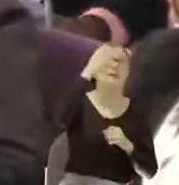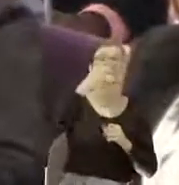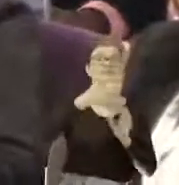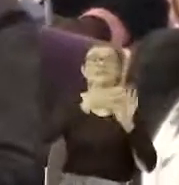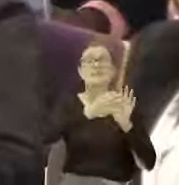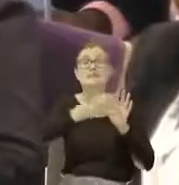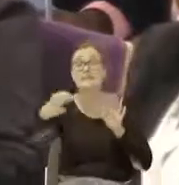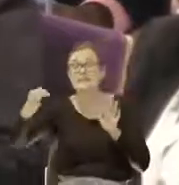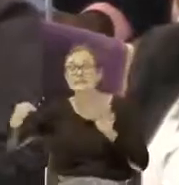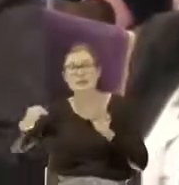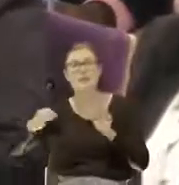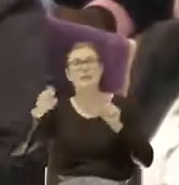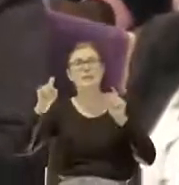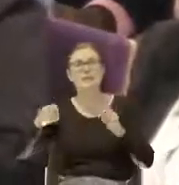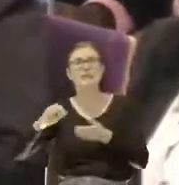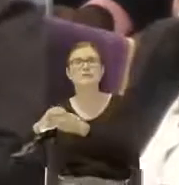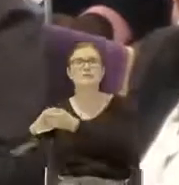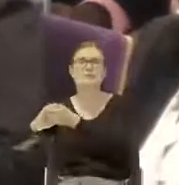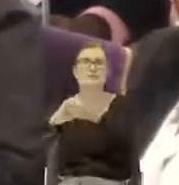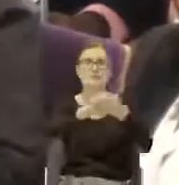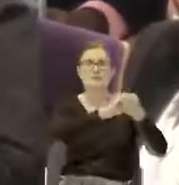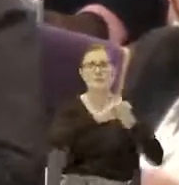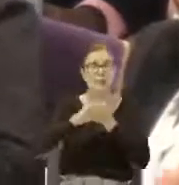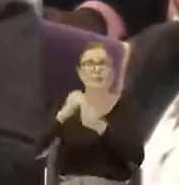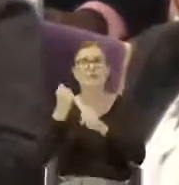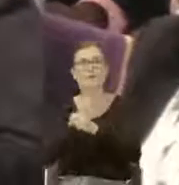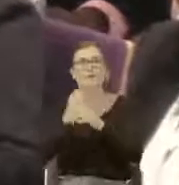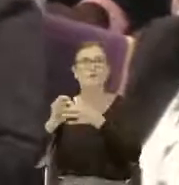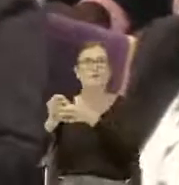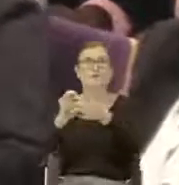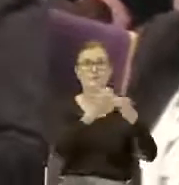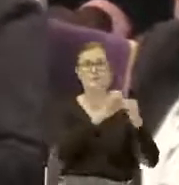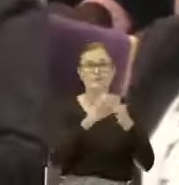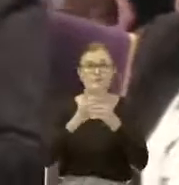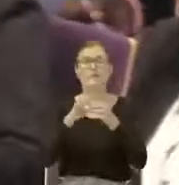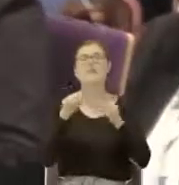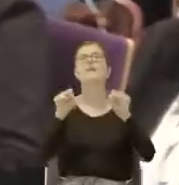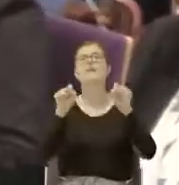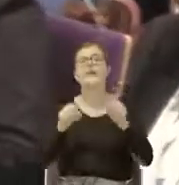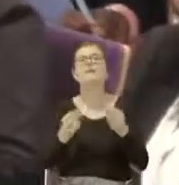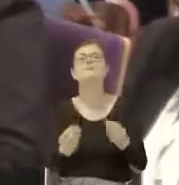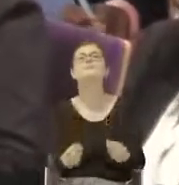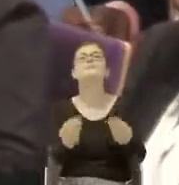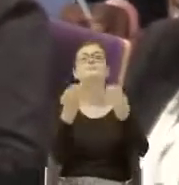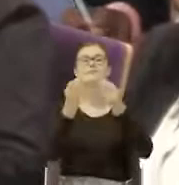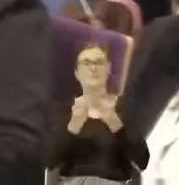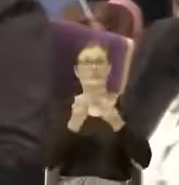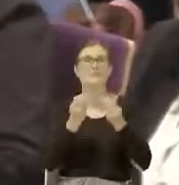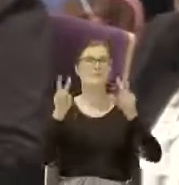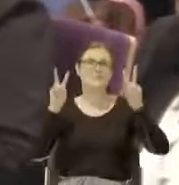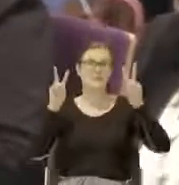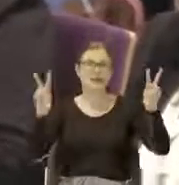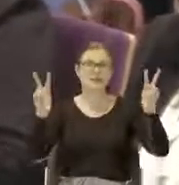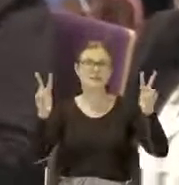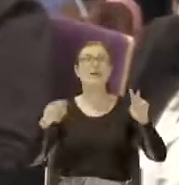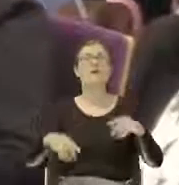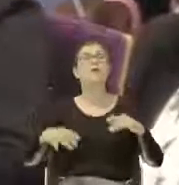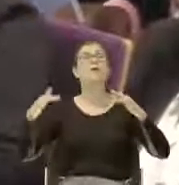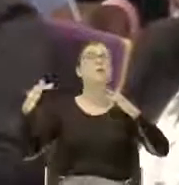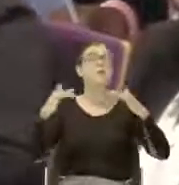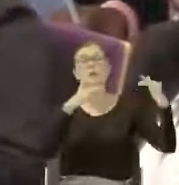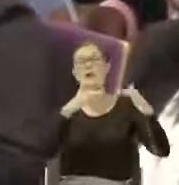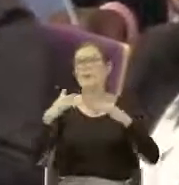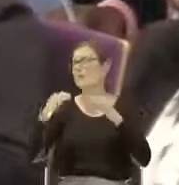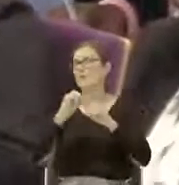create peace. It is therefore essential for national and global leaders to provide the necessary support